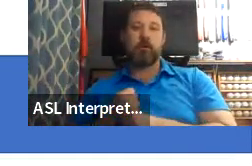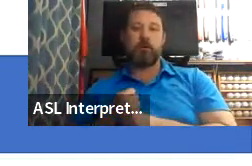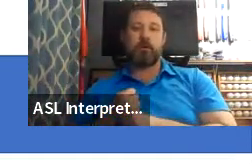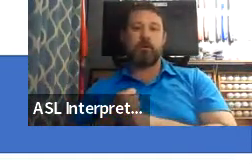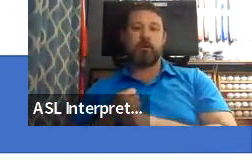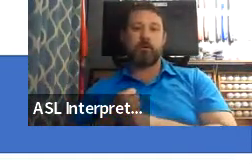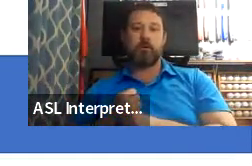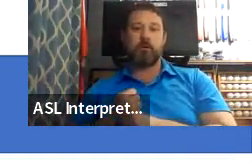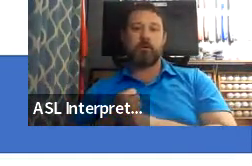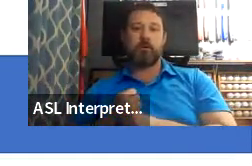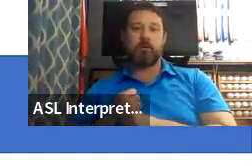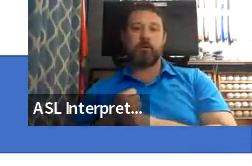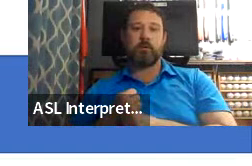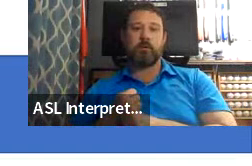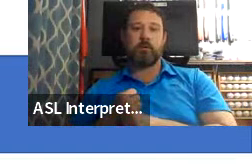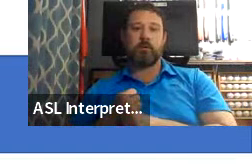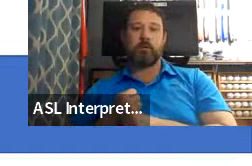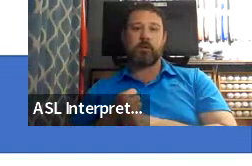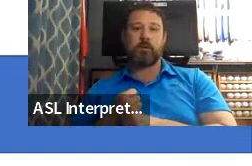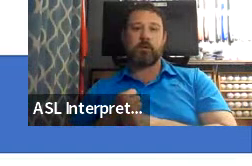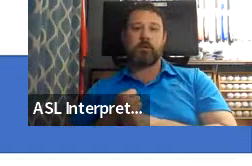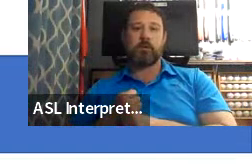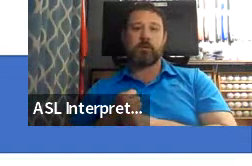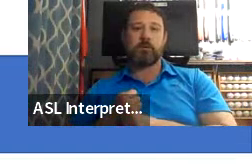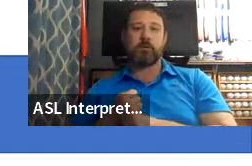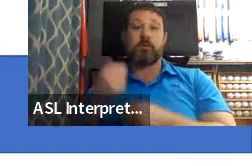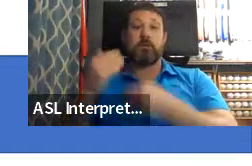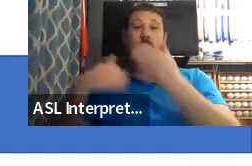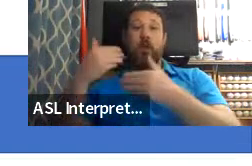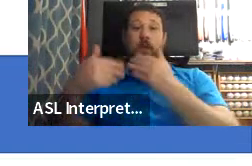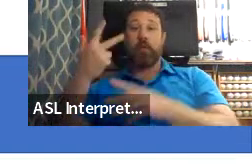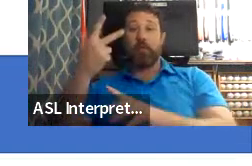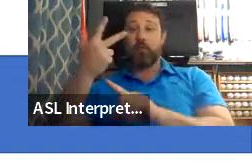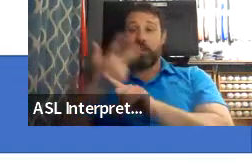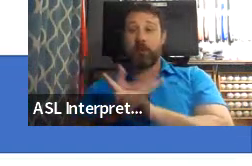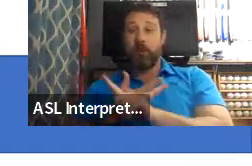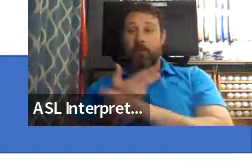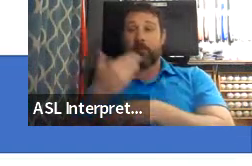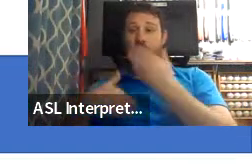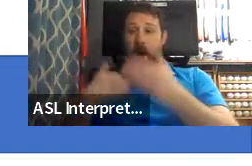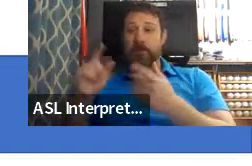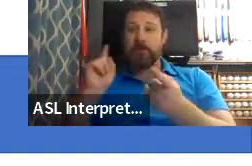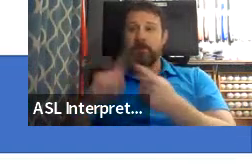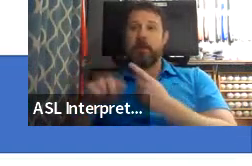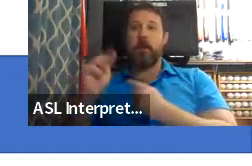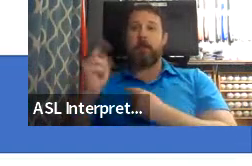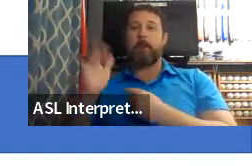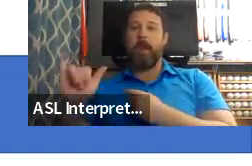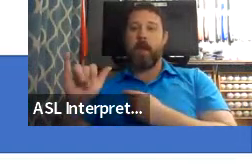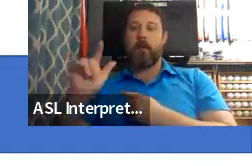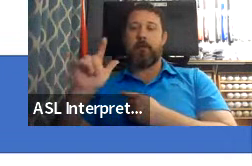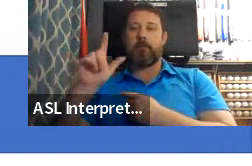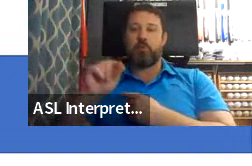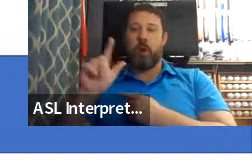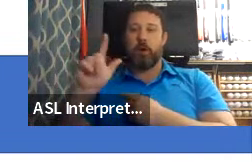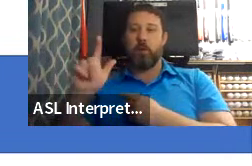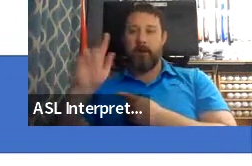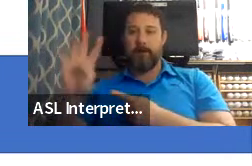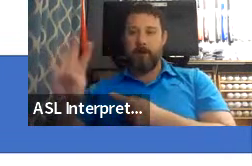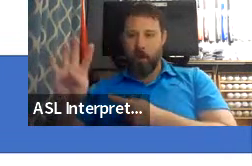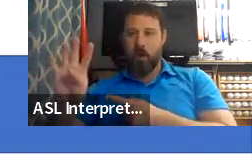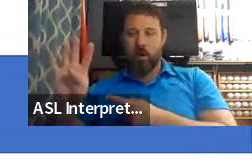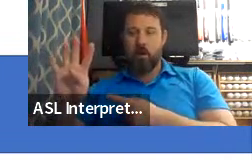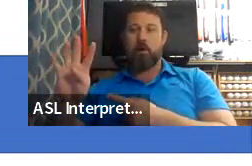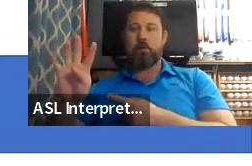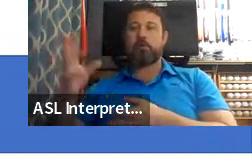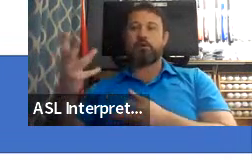And so that will go on, that 3-month process will go on all the way until May of 2024, which is,